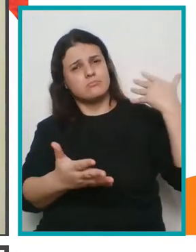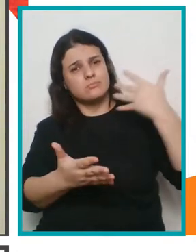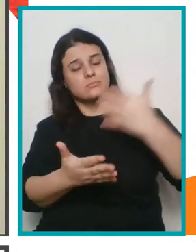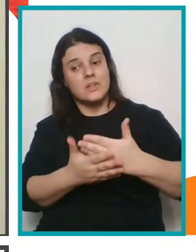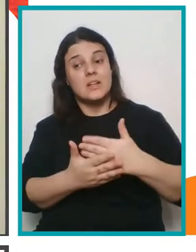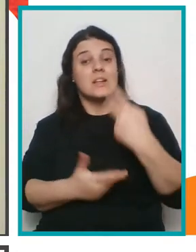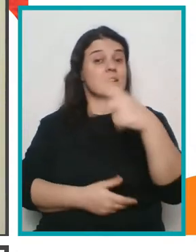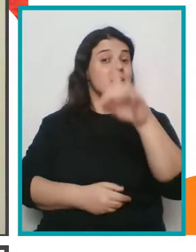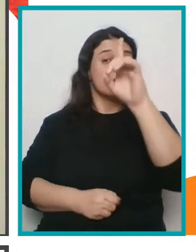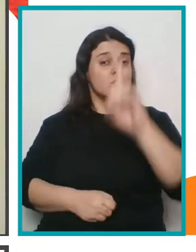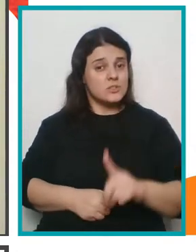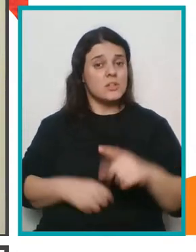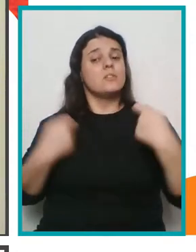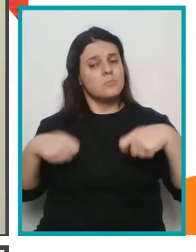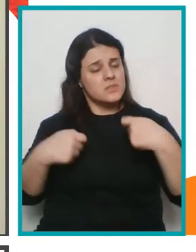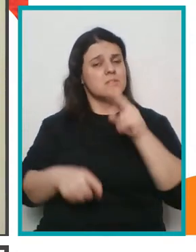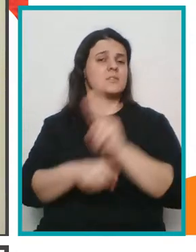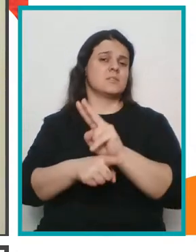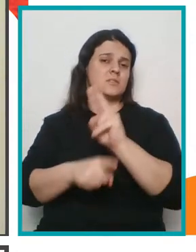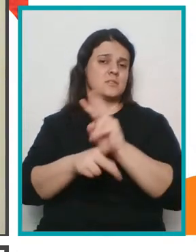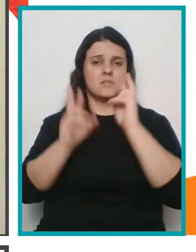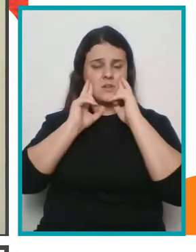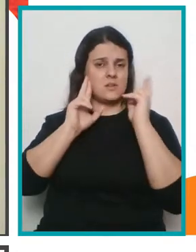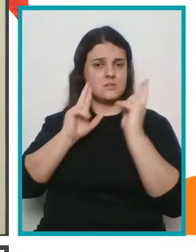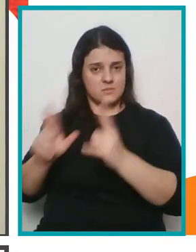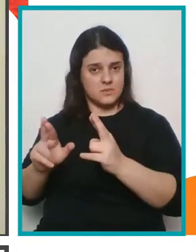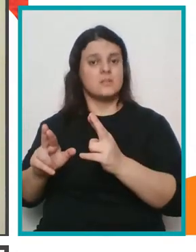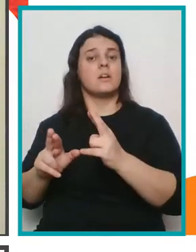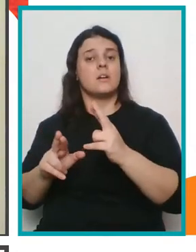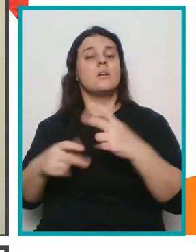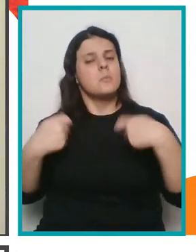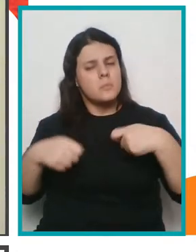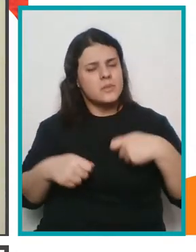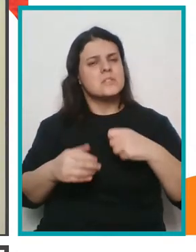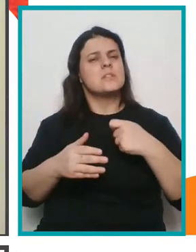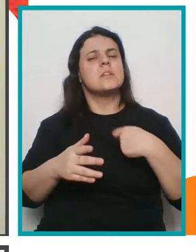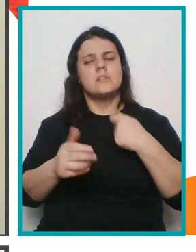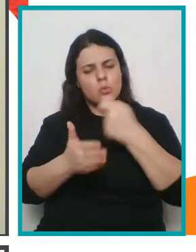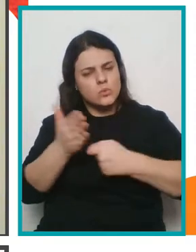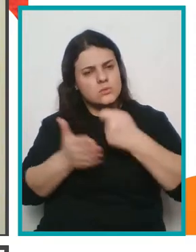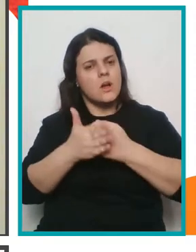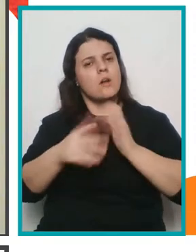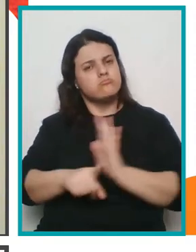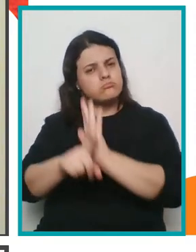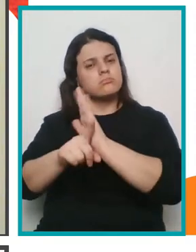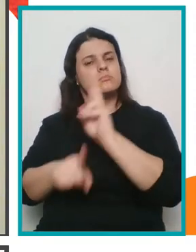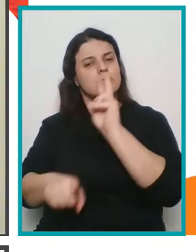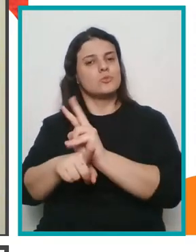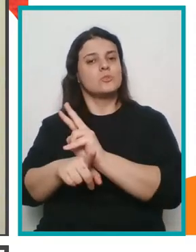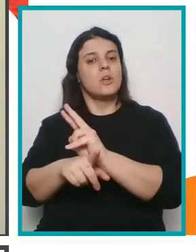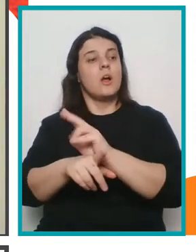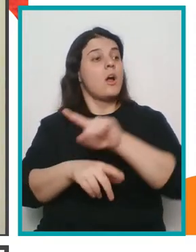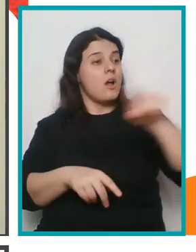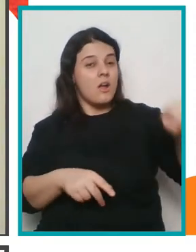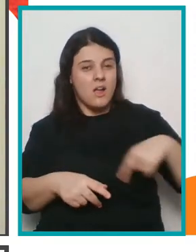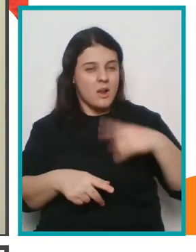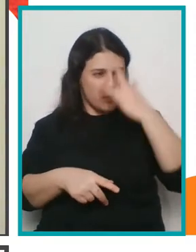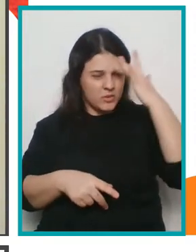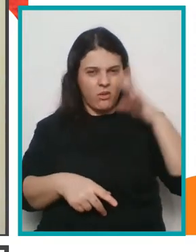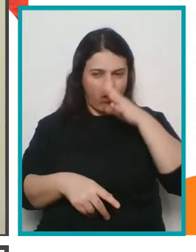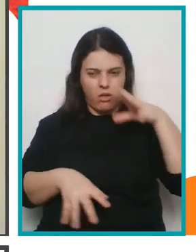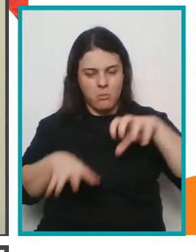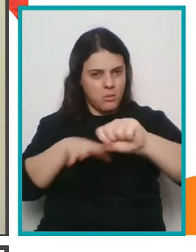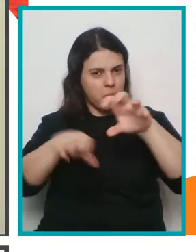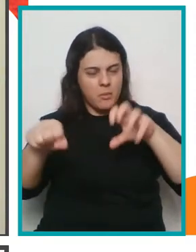speaking against the people that are invading their homelands. When I talk about the forests, you find that the